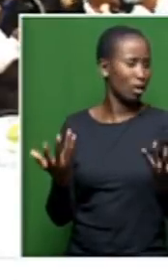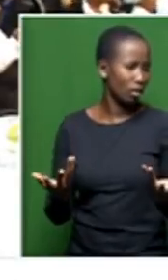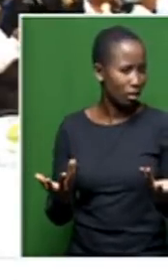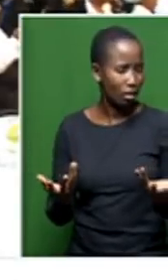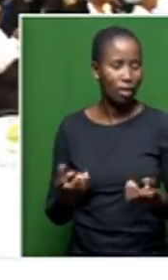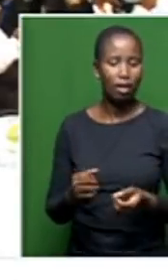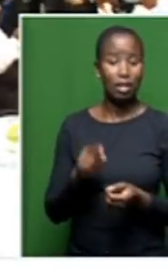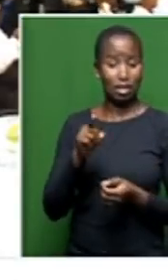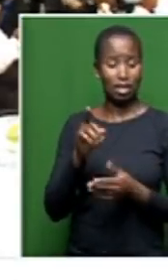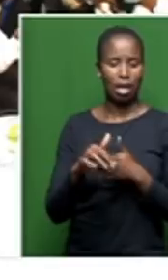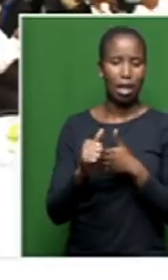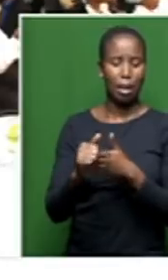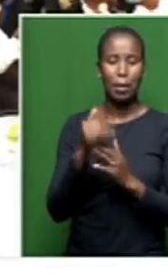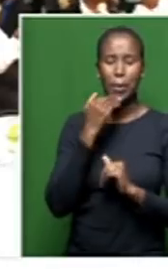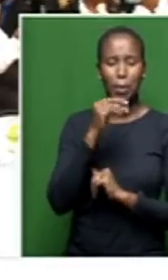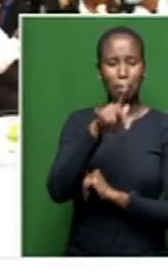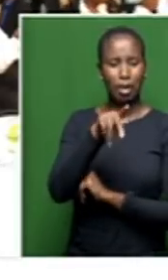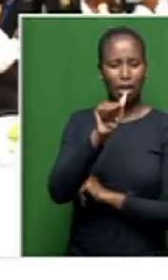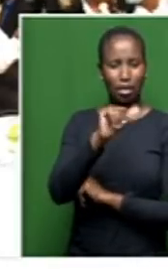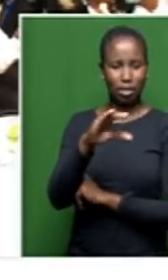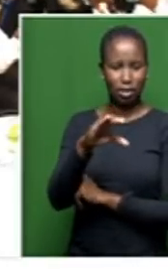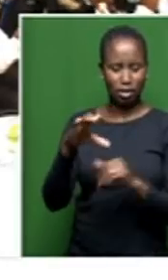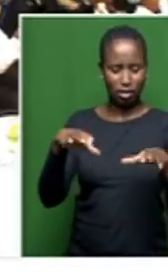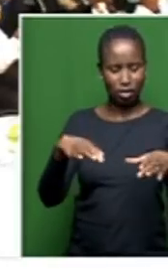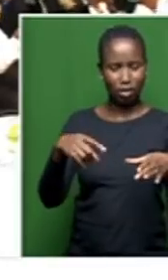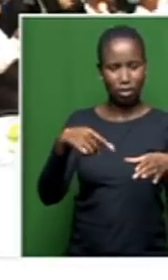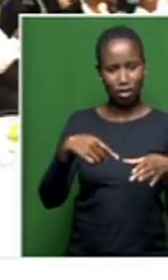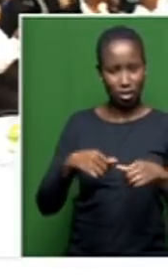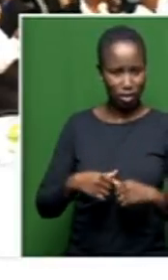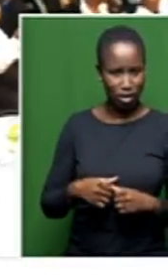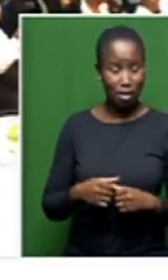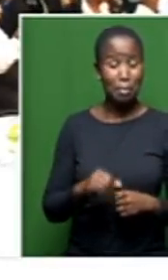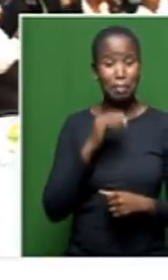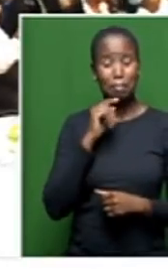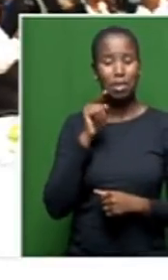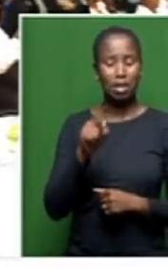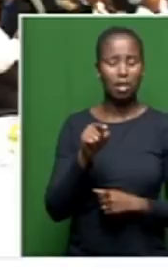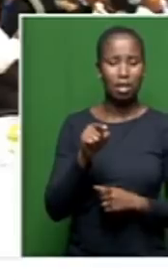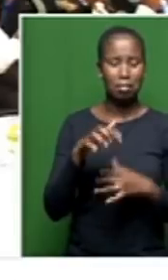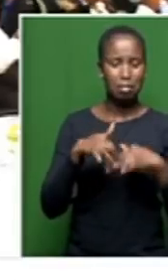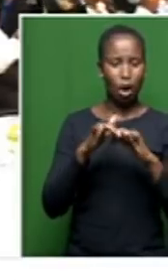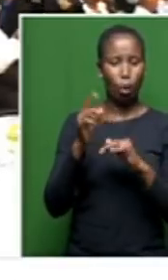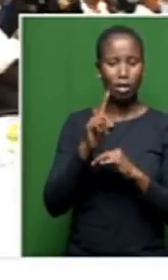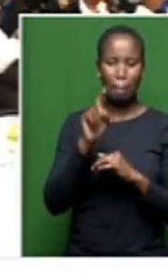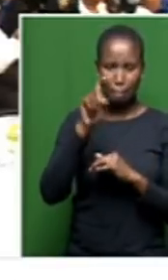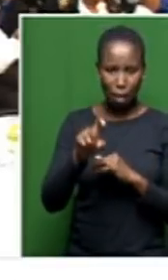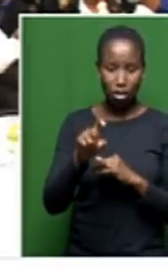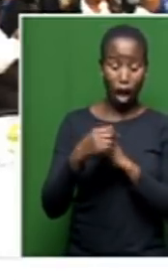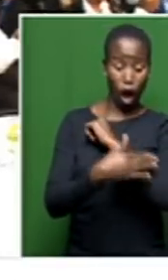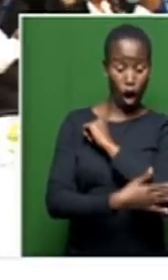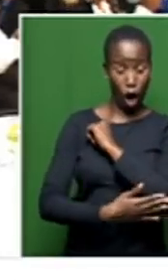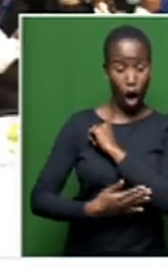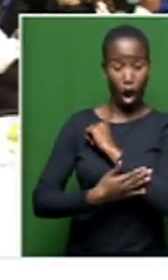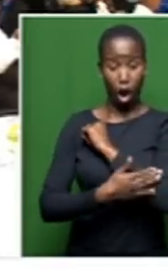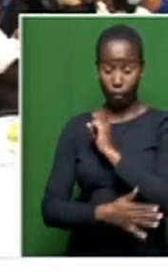was, of course, led by the PAC, the Pan-Africanist Congress of South Africa, was meant to be a countrywide